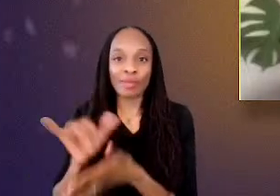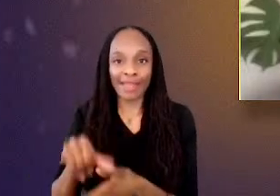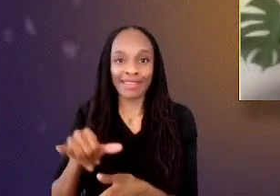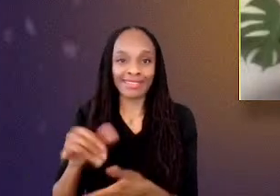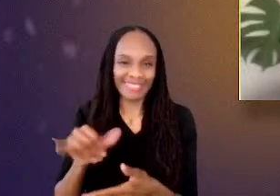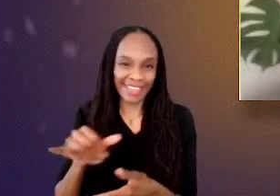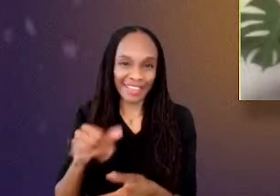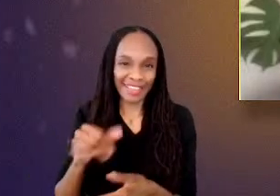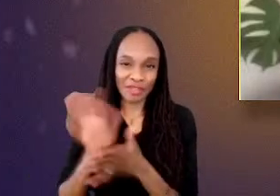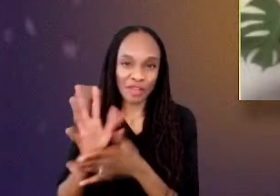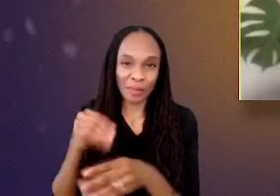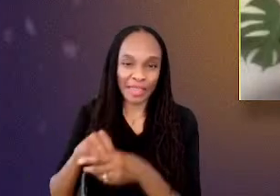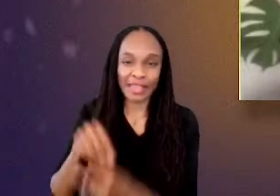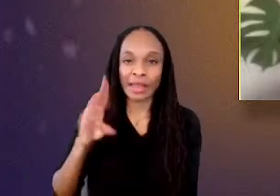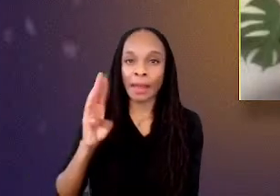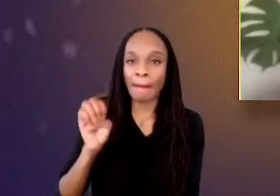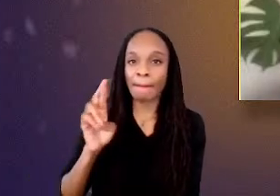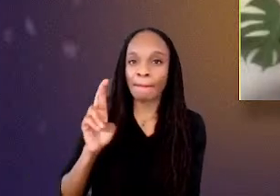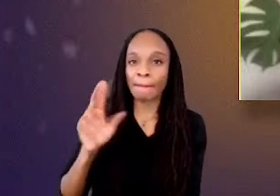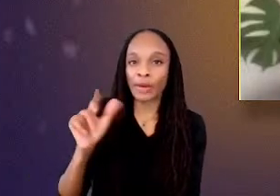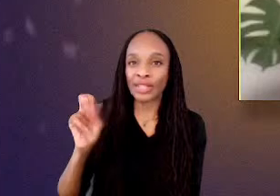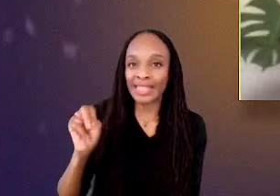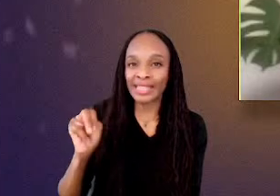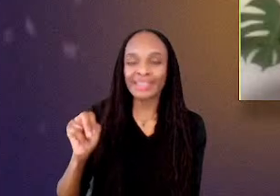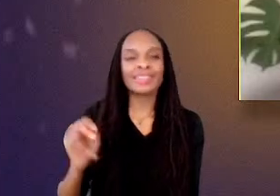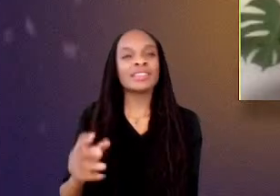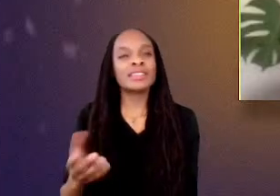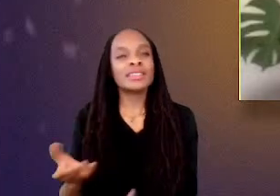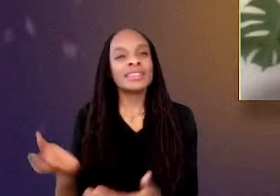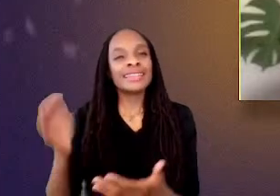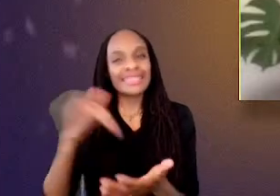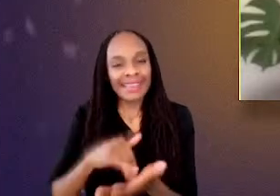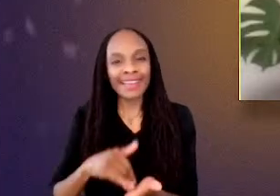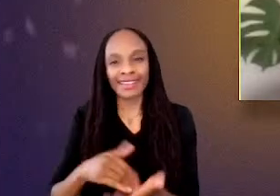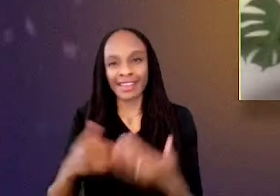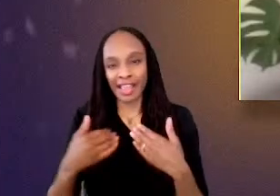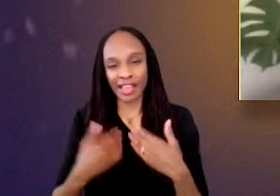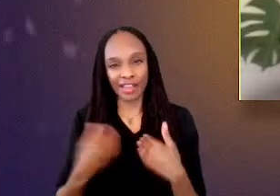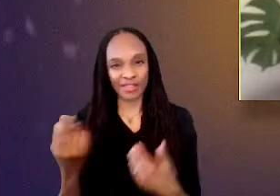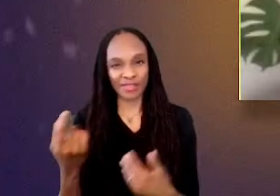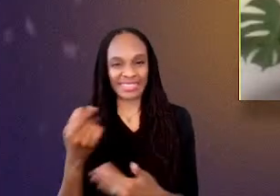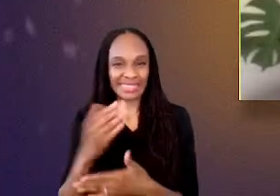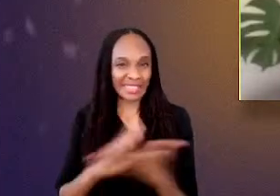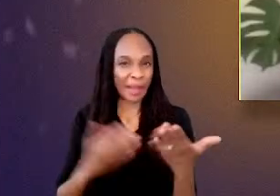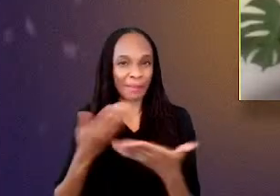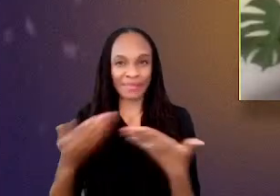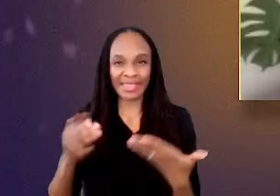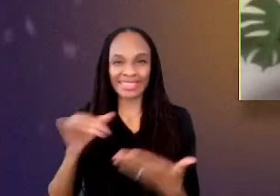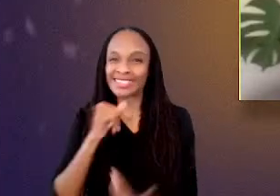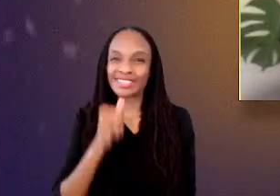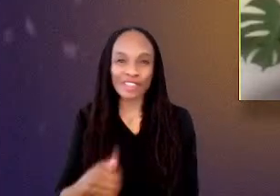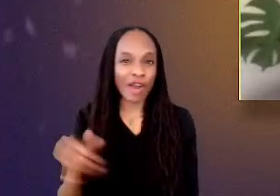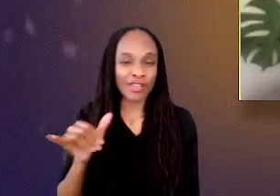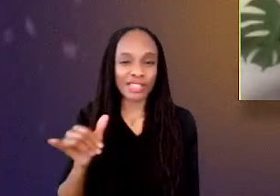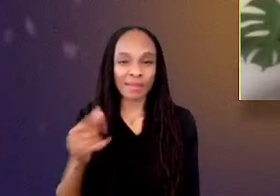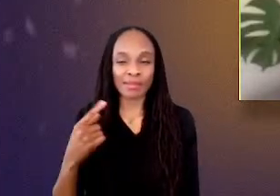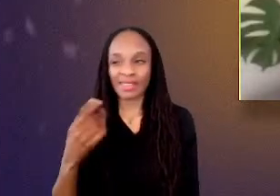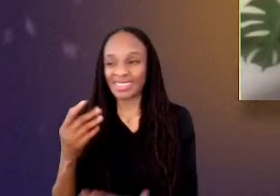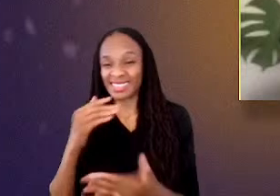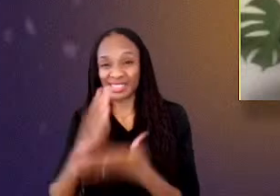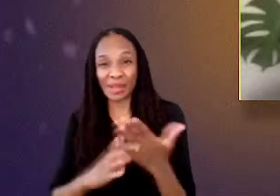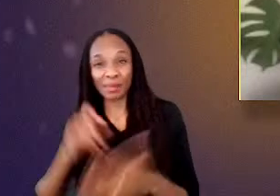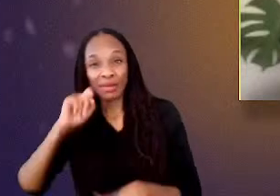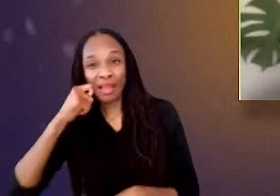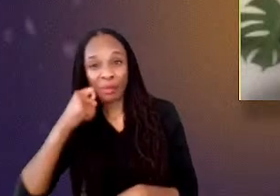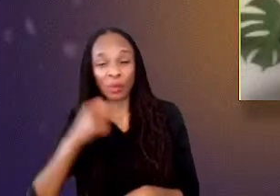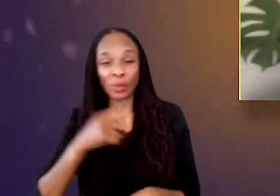But it's again, it's like there are things that are not the same. We are apples and oranges to some of the films that are